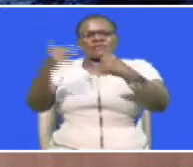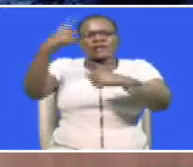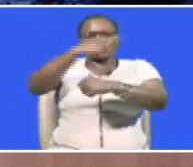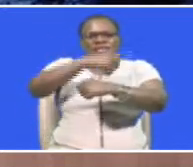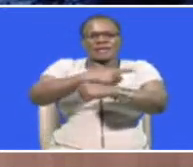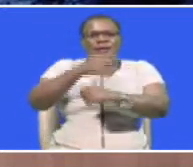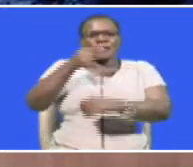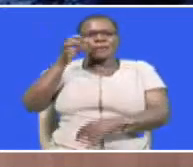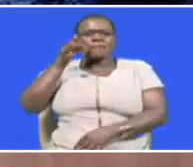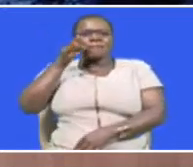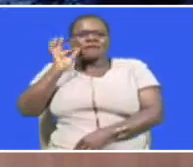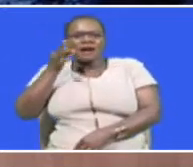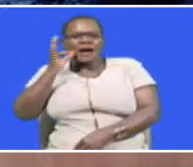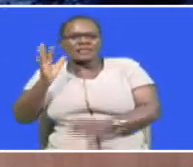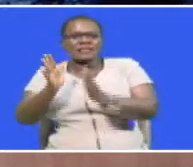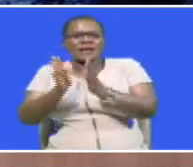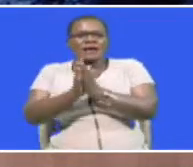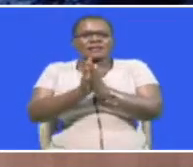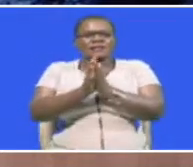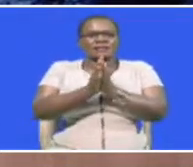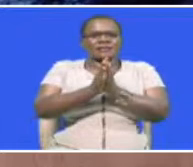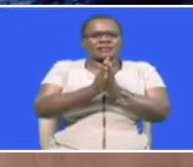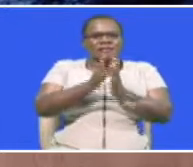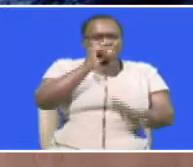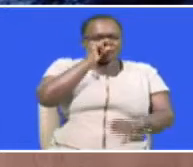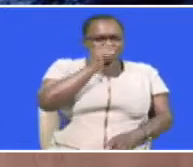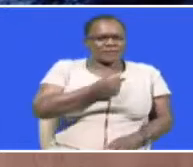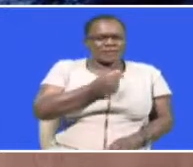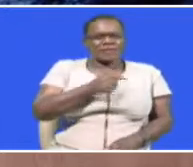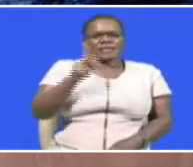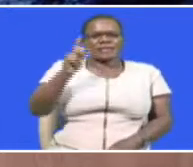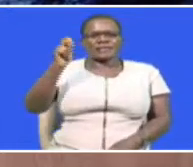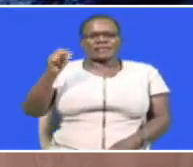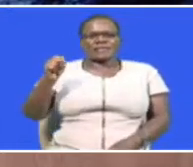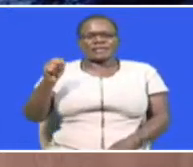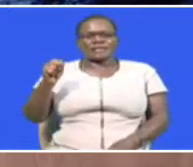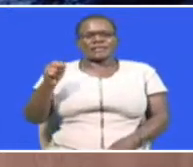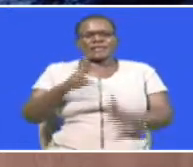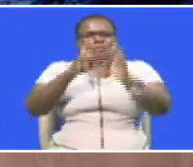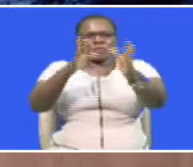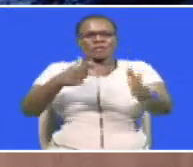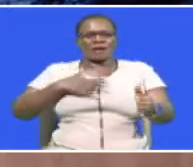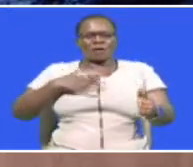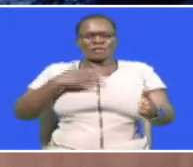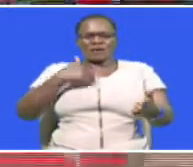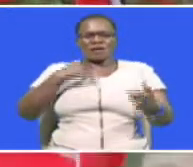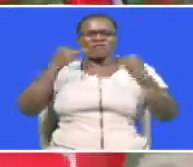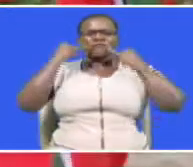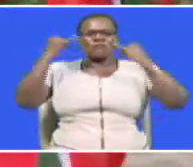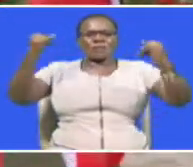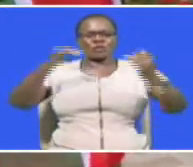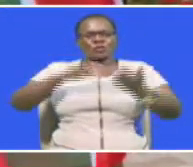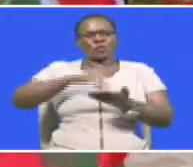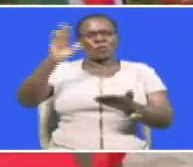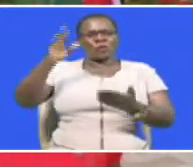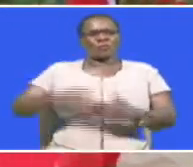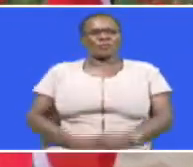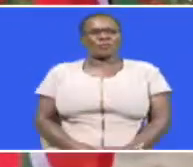in Paris, France, and then in Florence, Italy. Here's KTN's David Mudoka with the report.